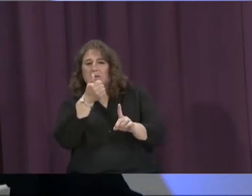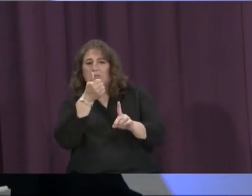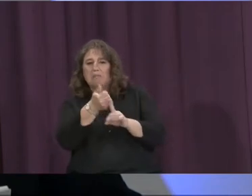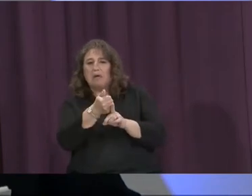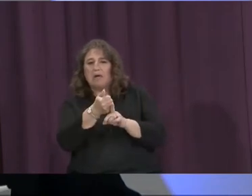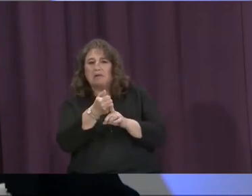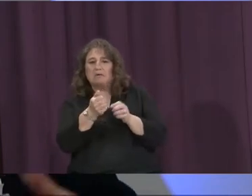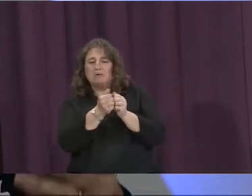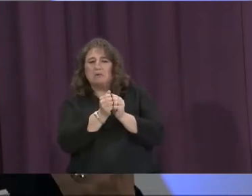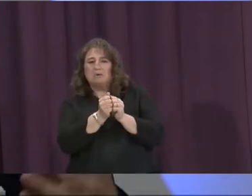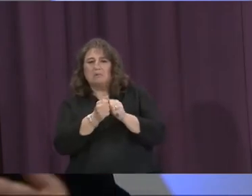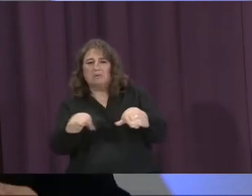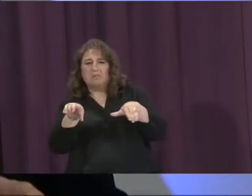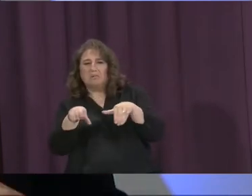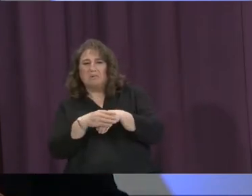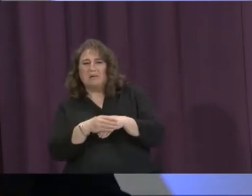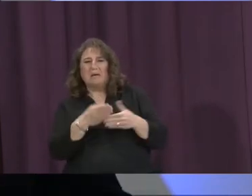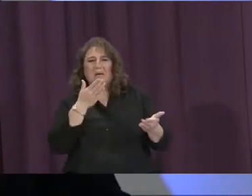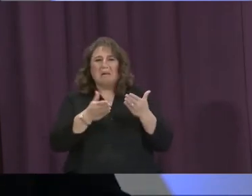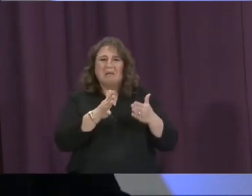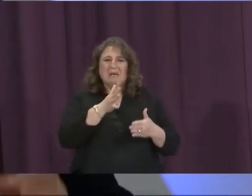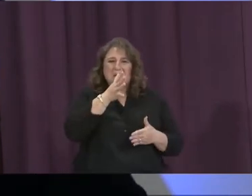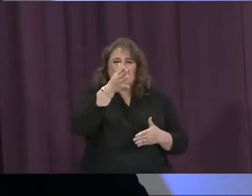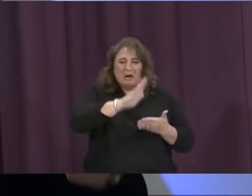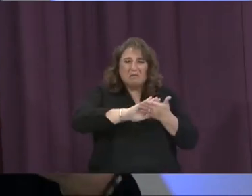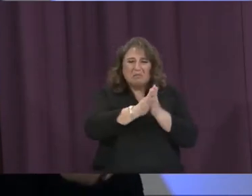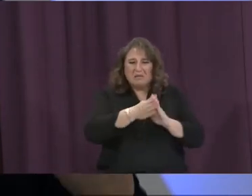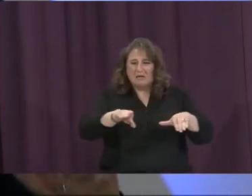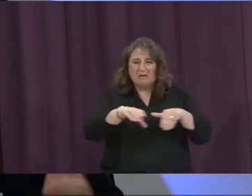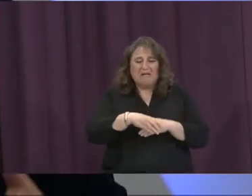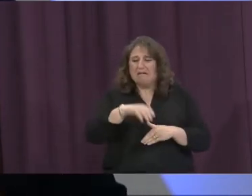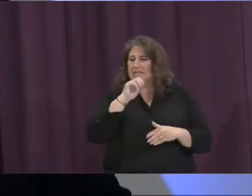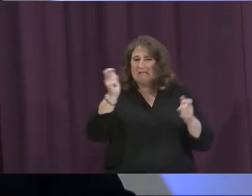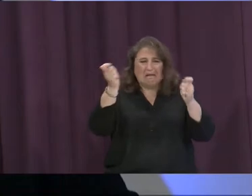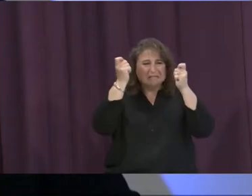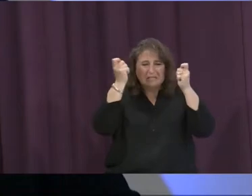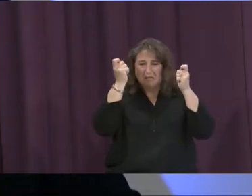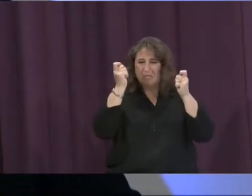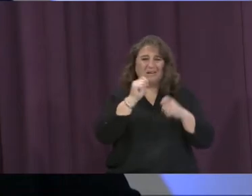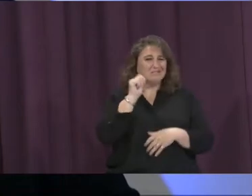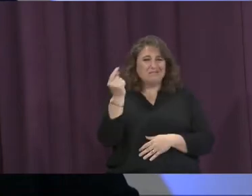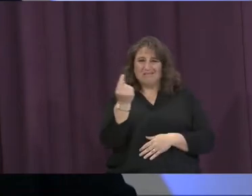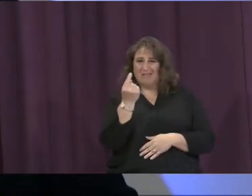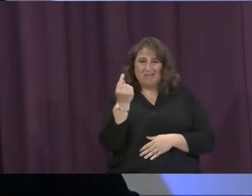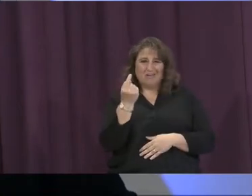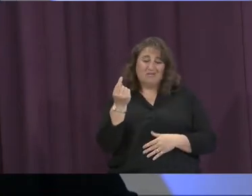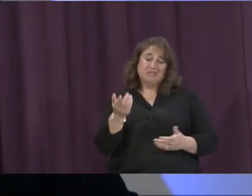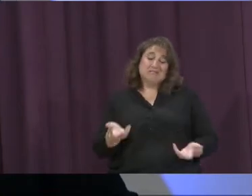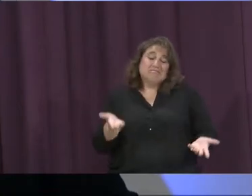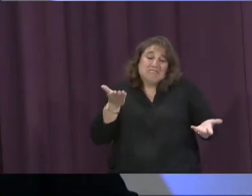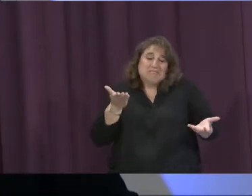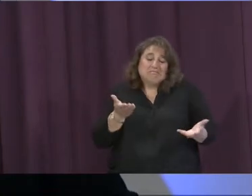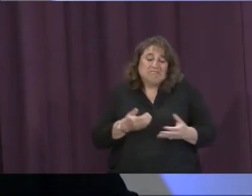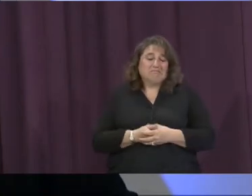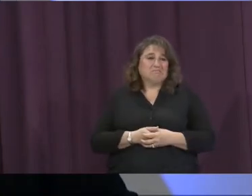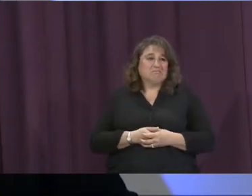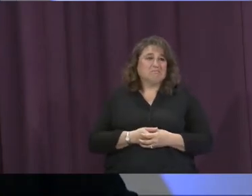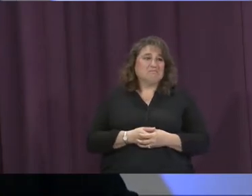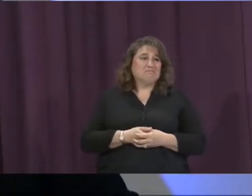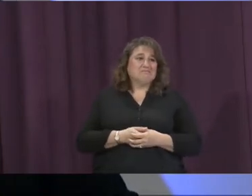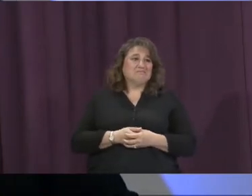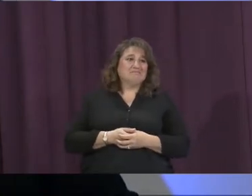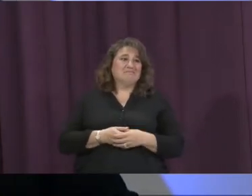celebrated like we were talking about is someone getting older and getting married. Mm-hmm. Mm-hmm. I like this.